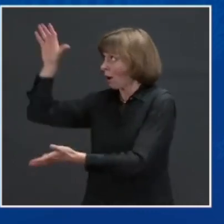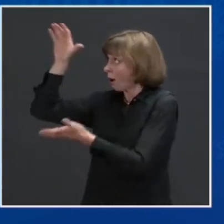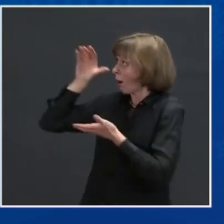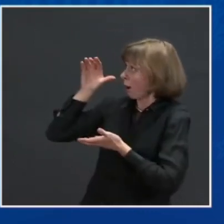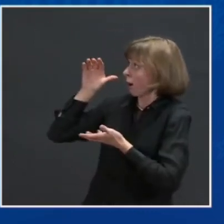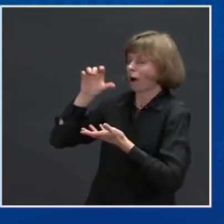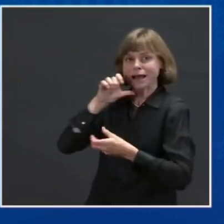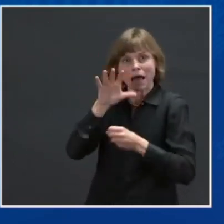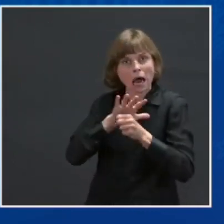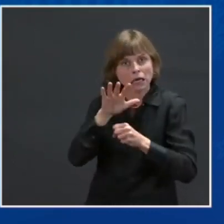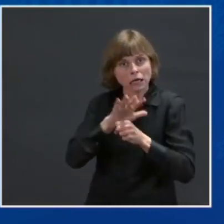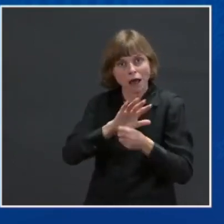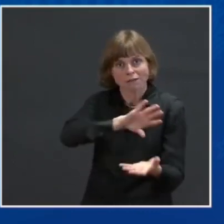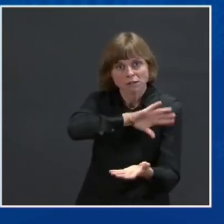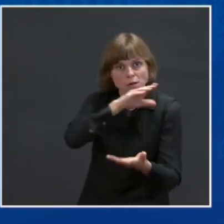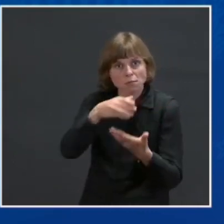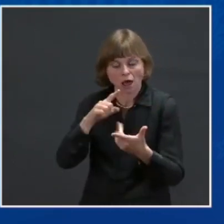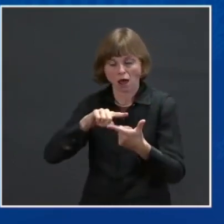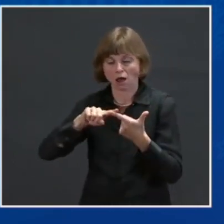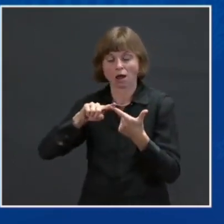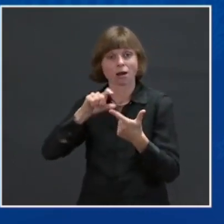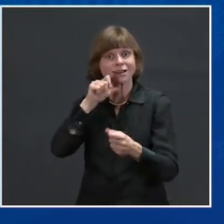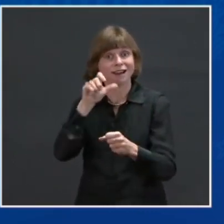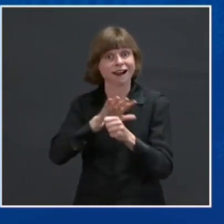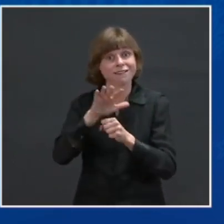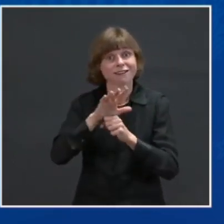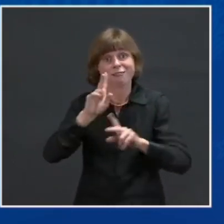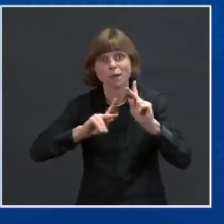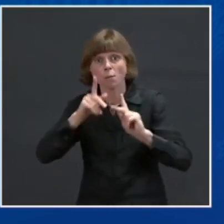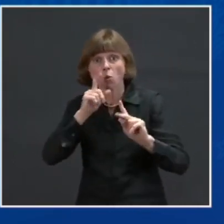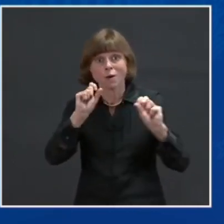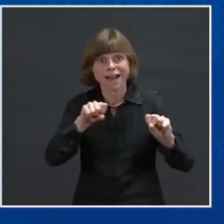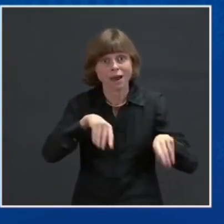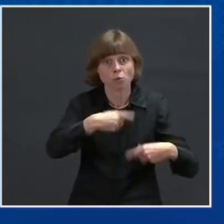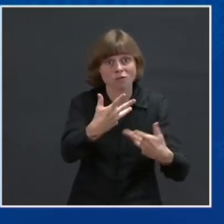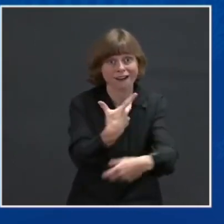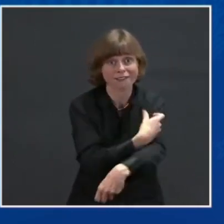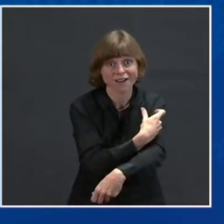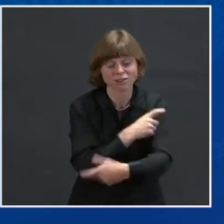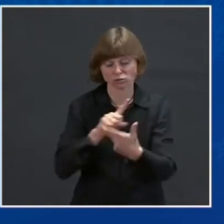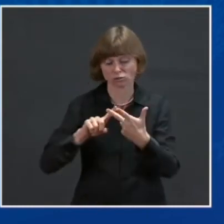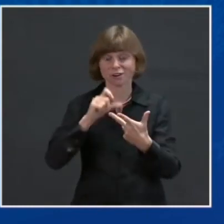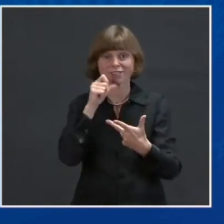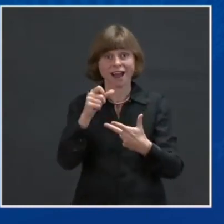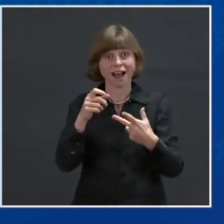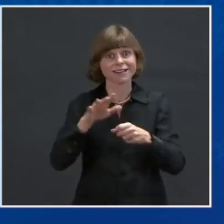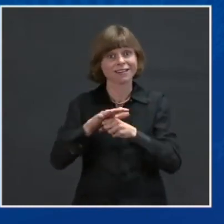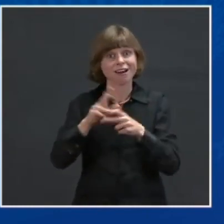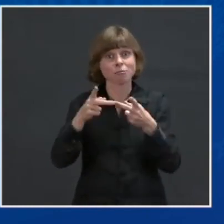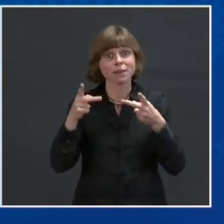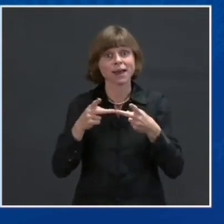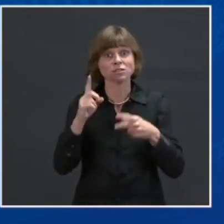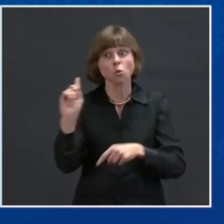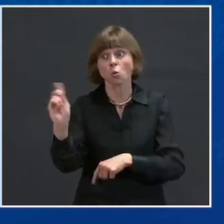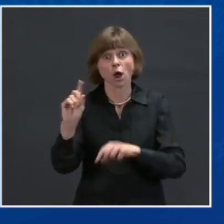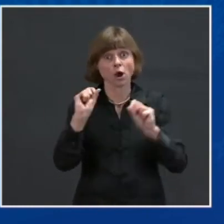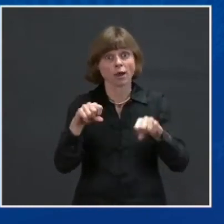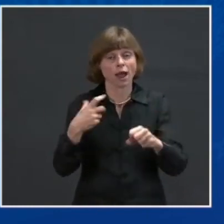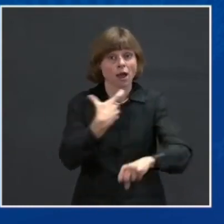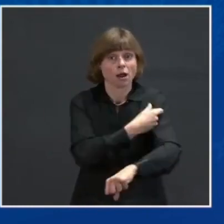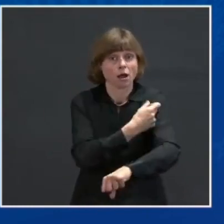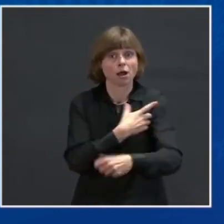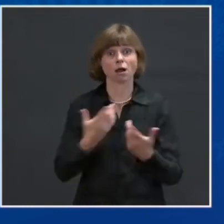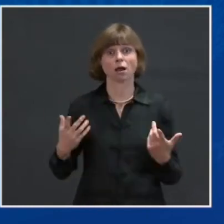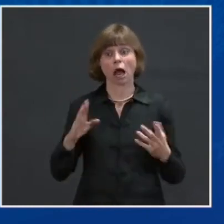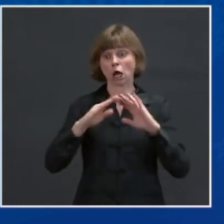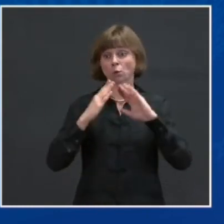vaccinators, not enough places for vaccinations to happen. Communities had been left to fend for themselves. And so